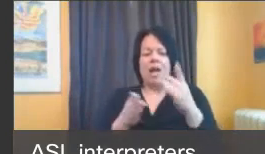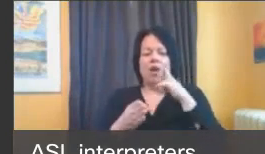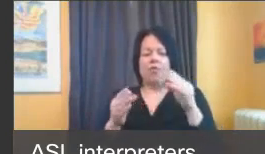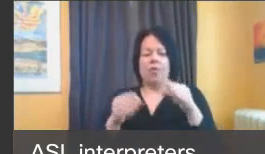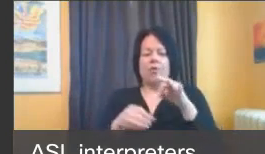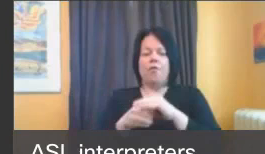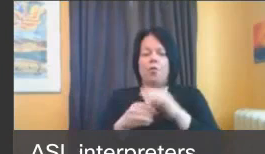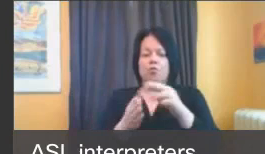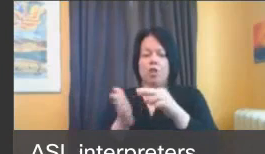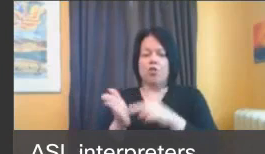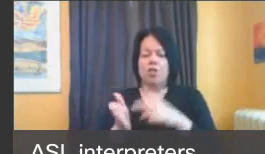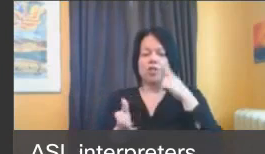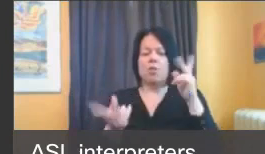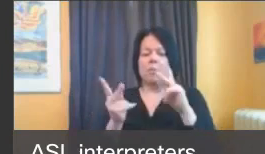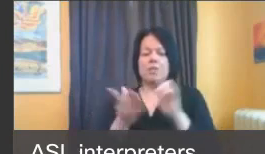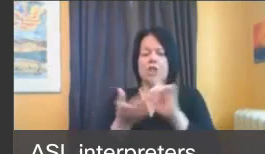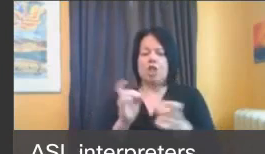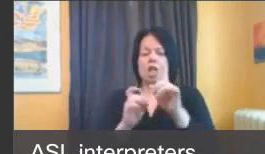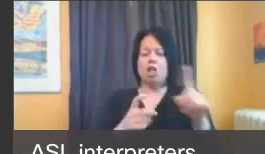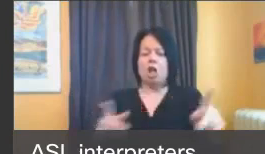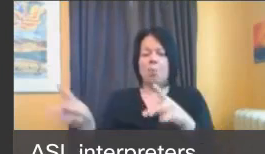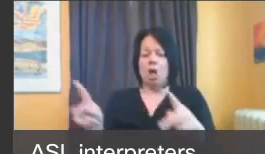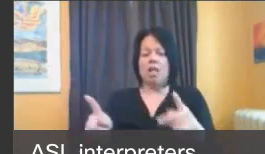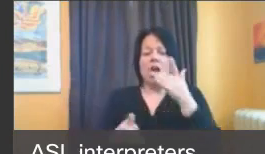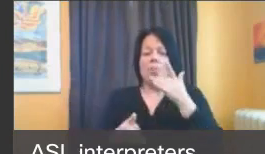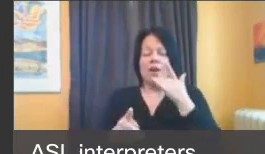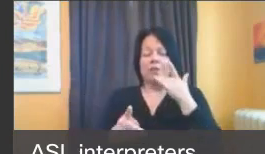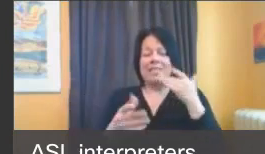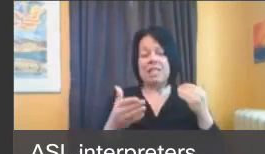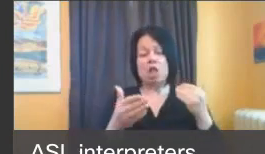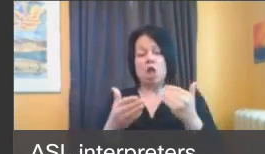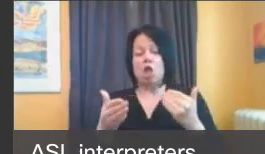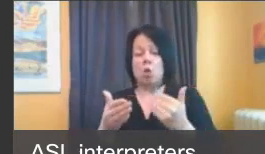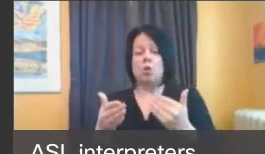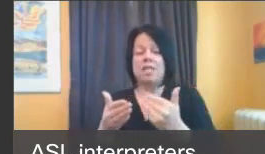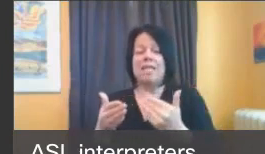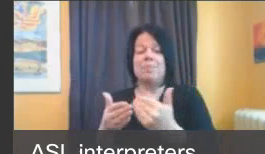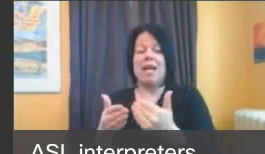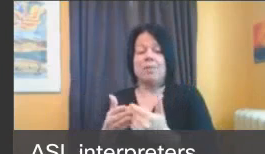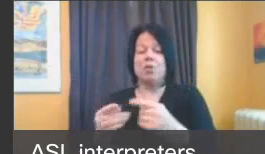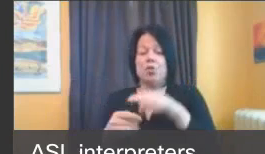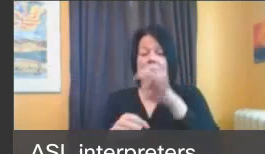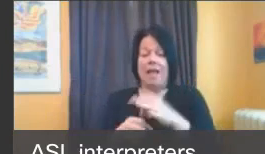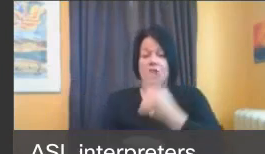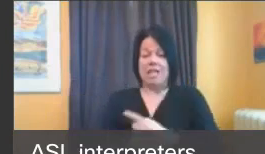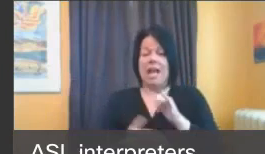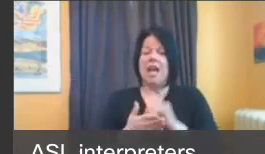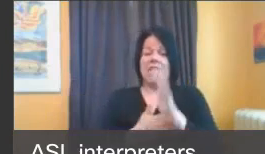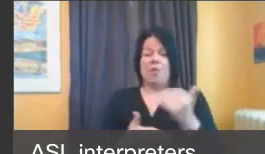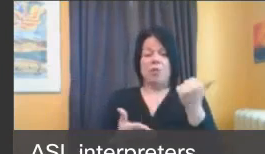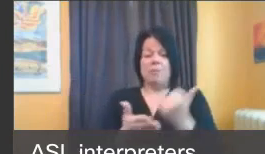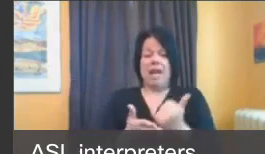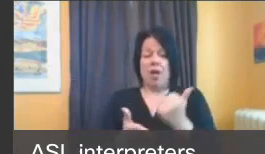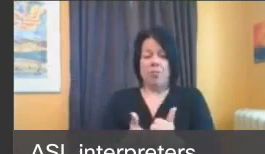party preferences much, much closer, possibly even on election day, would be very helpful, especially in